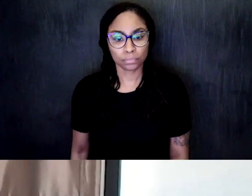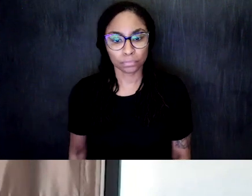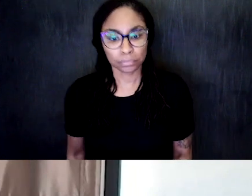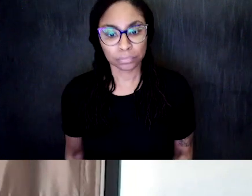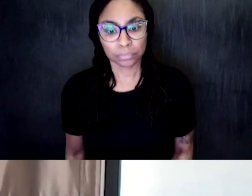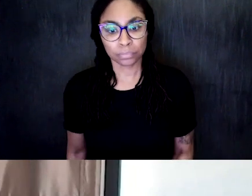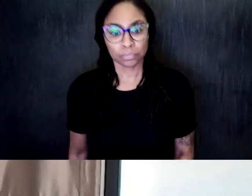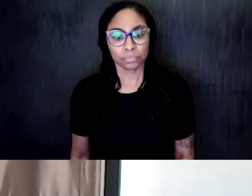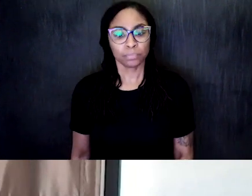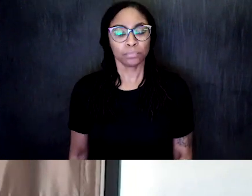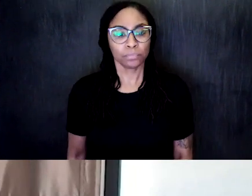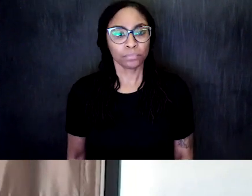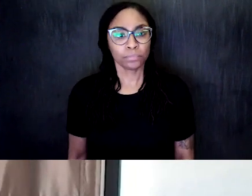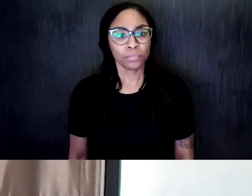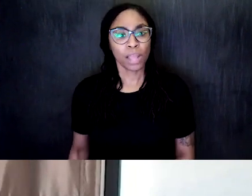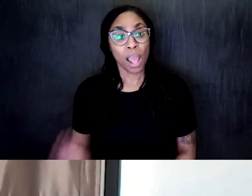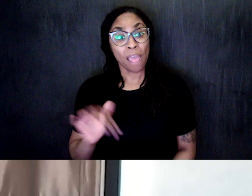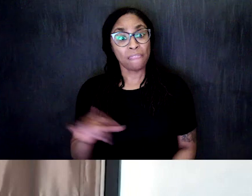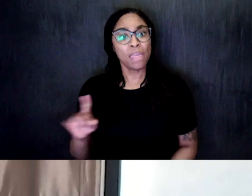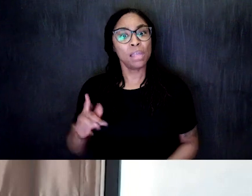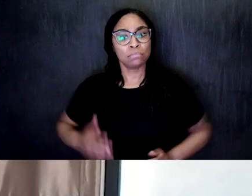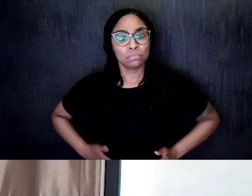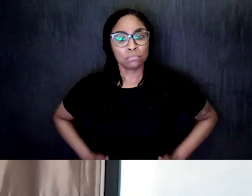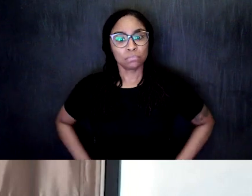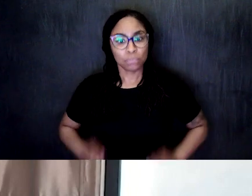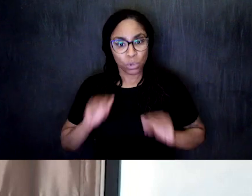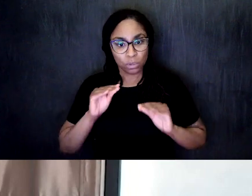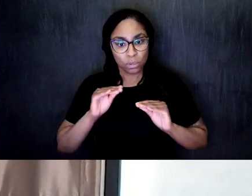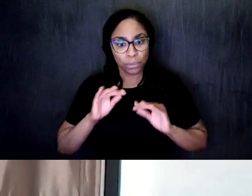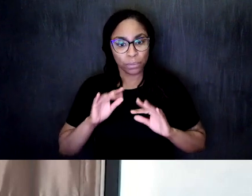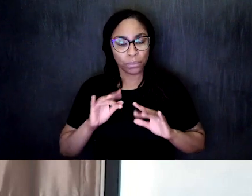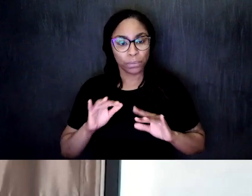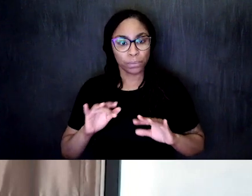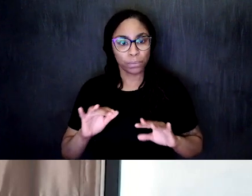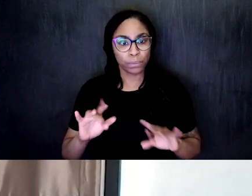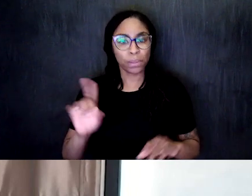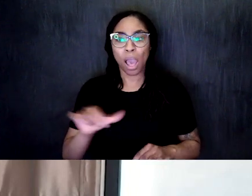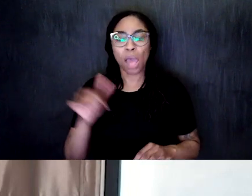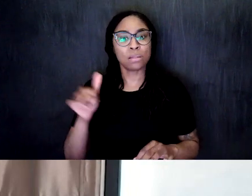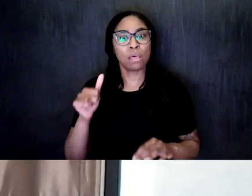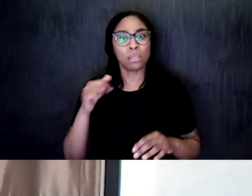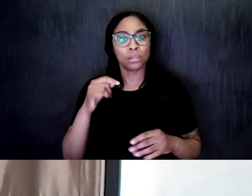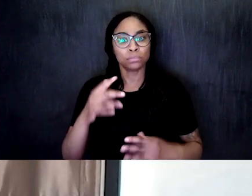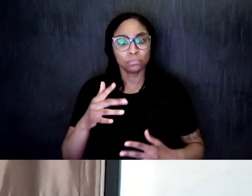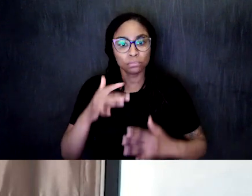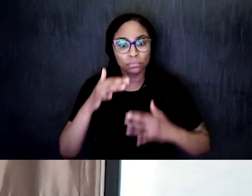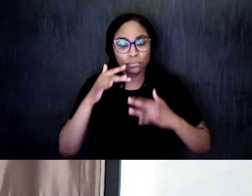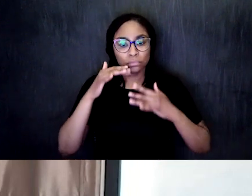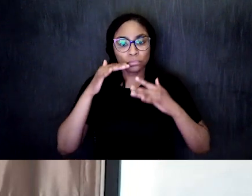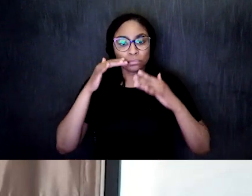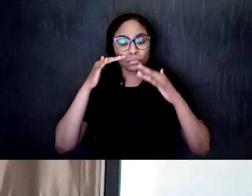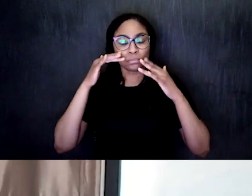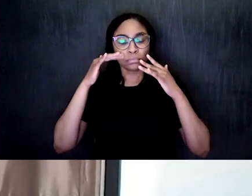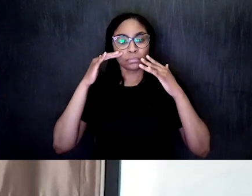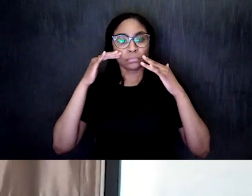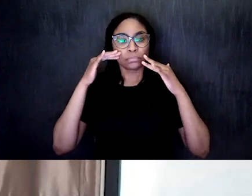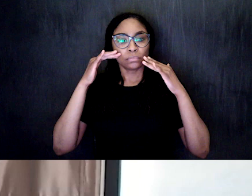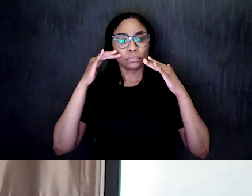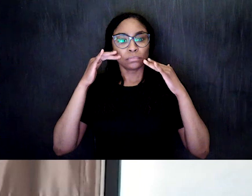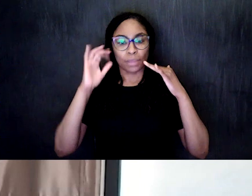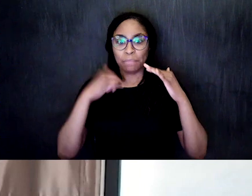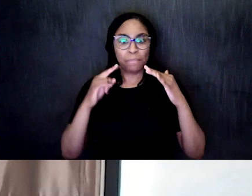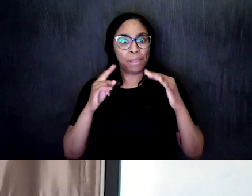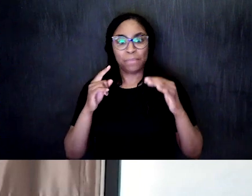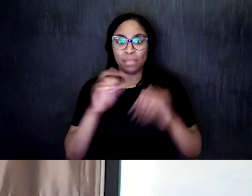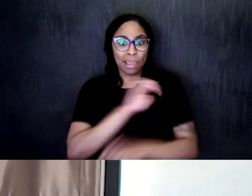And then exhale with a sigh. Let it all go. Take another deep breath in. So you may